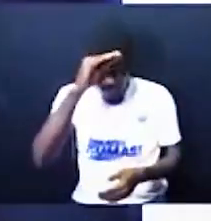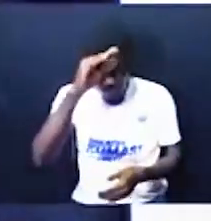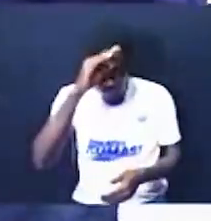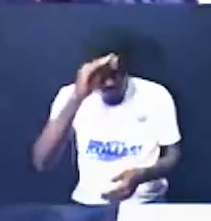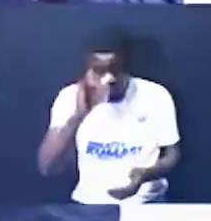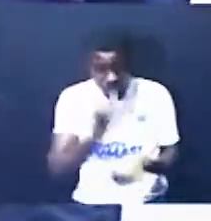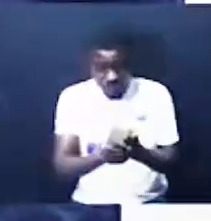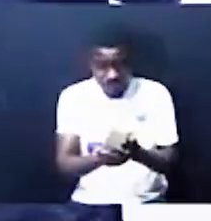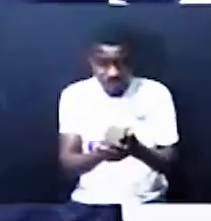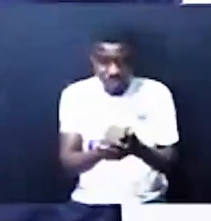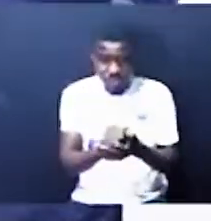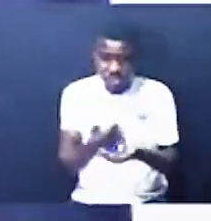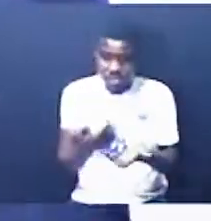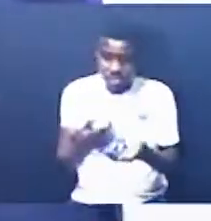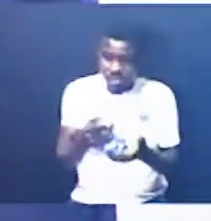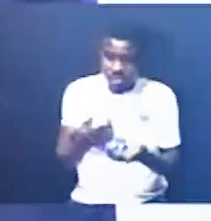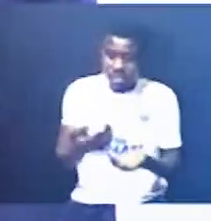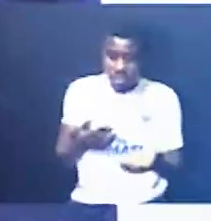life.